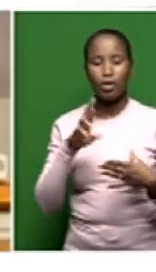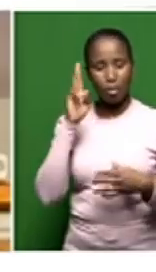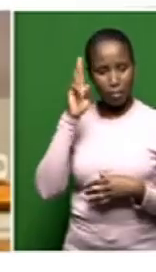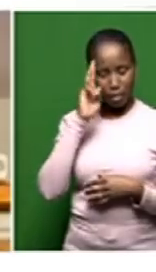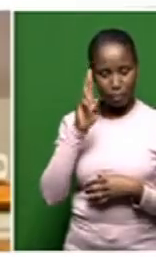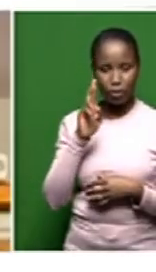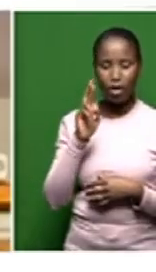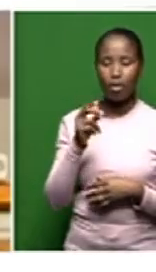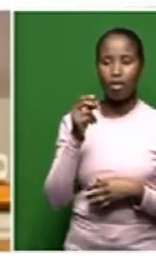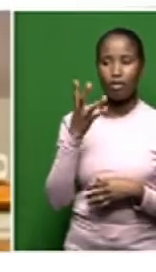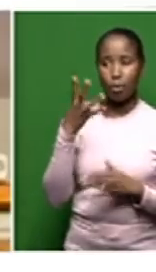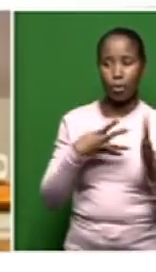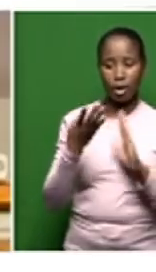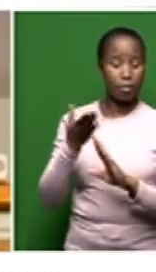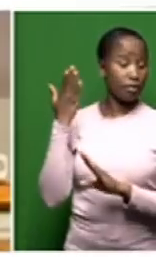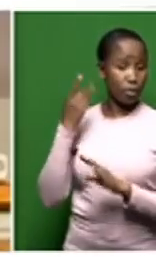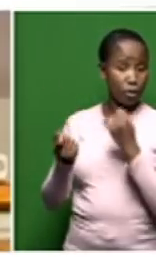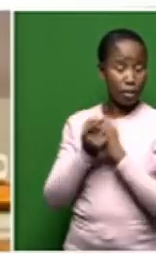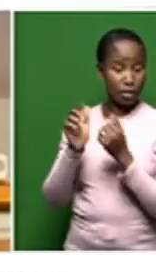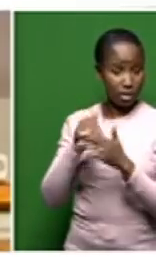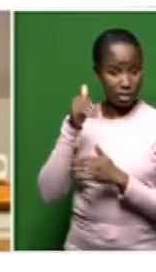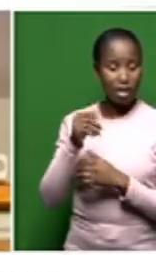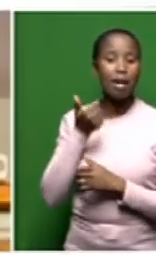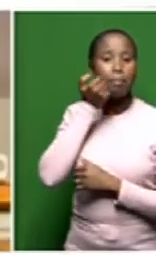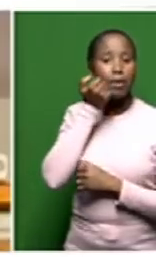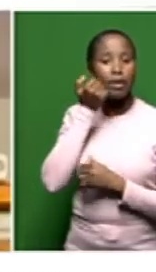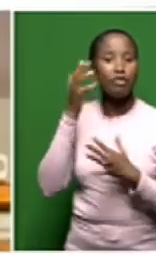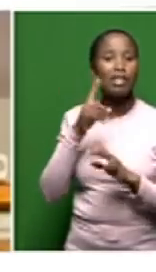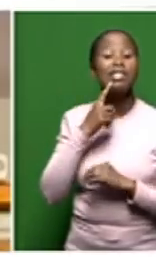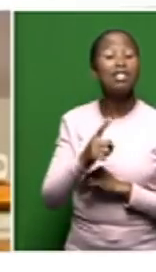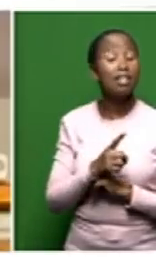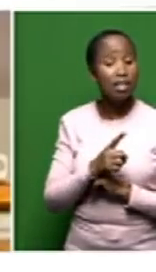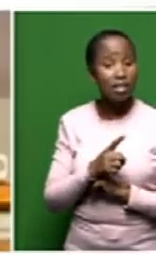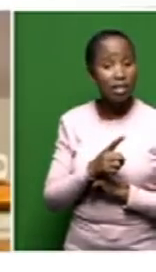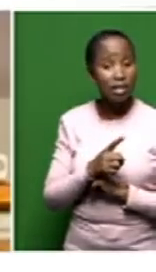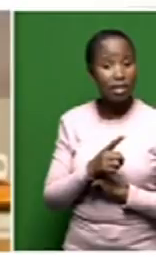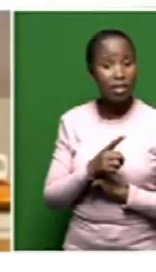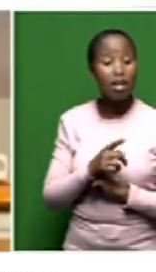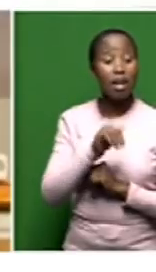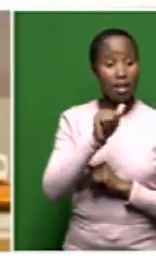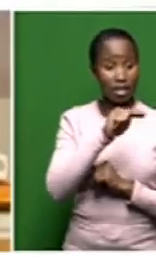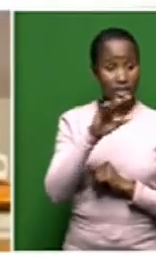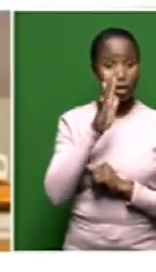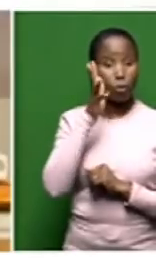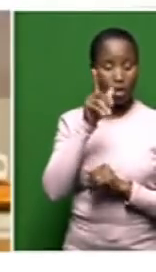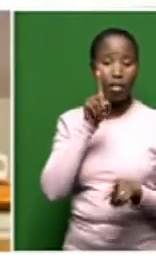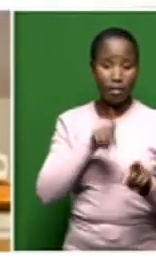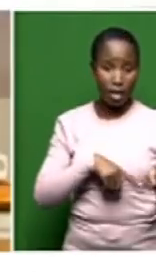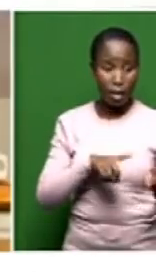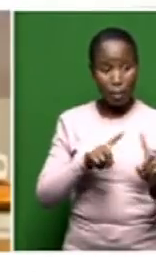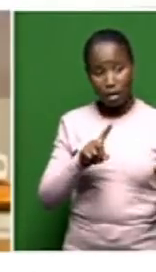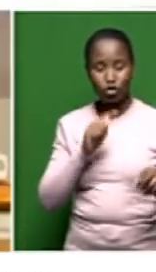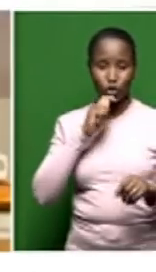government elections, former President Mbeki said the ANC is too big to fail. Now, of course, that is not